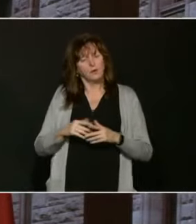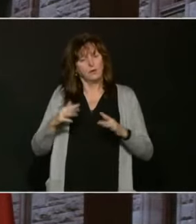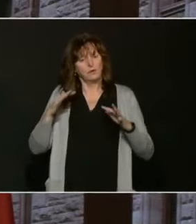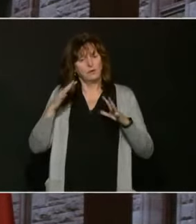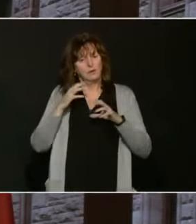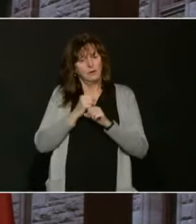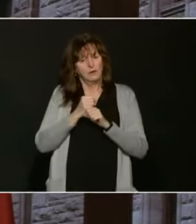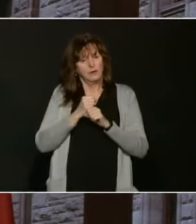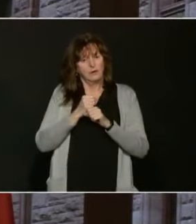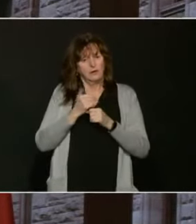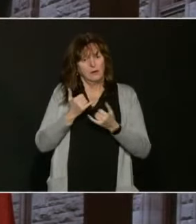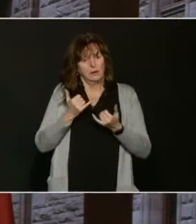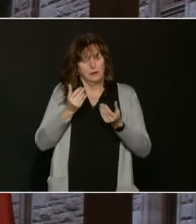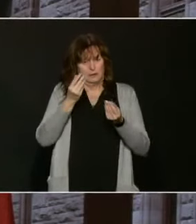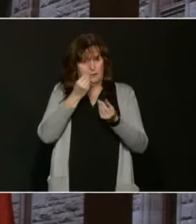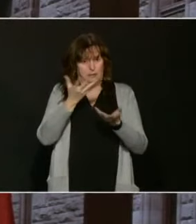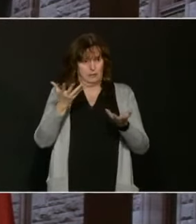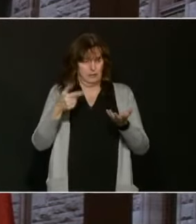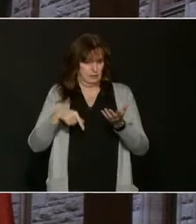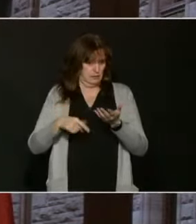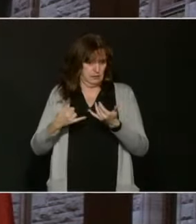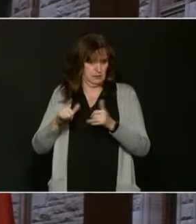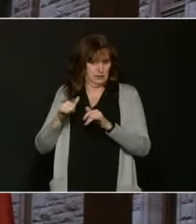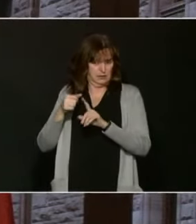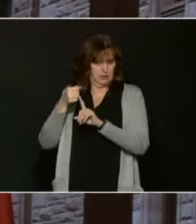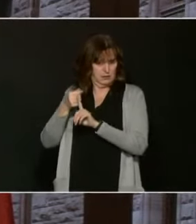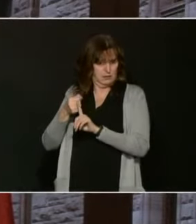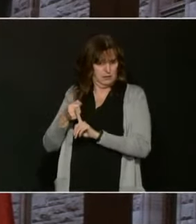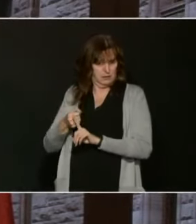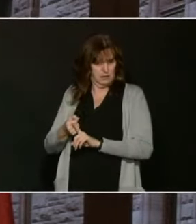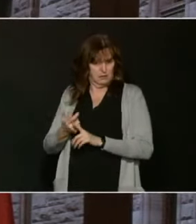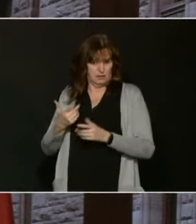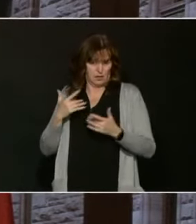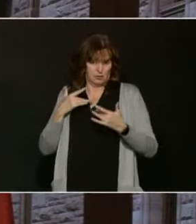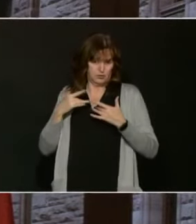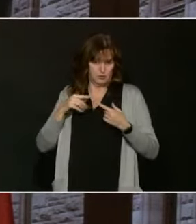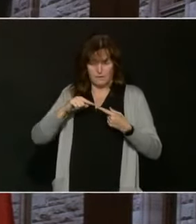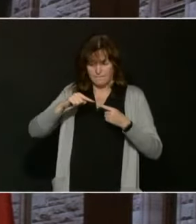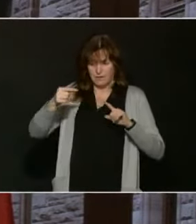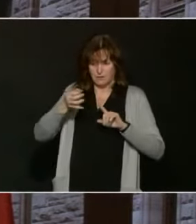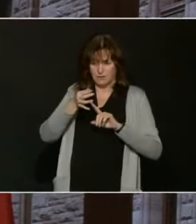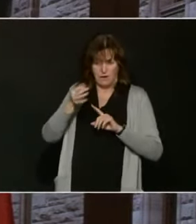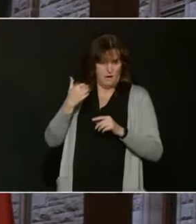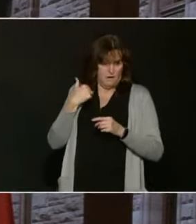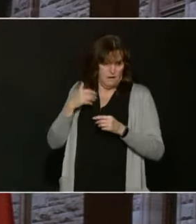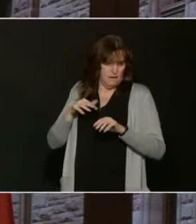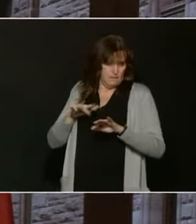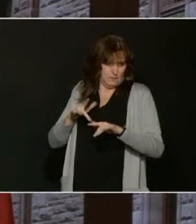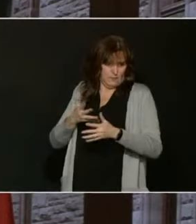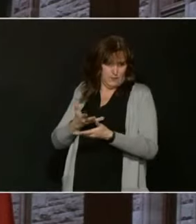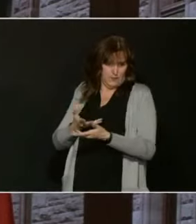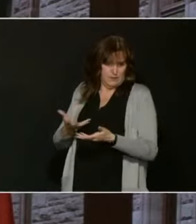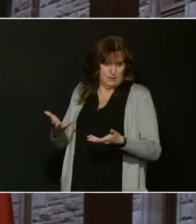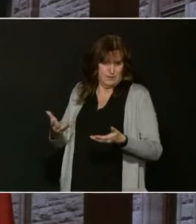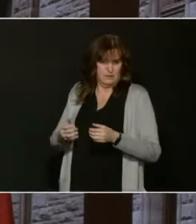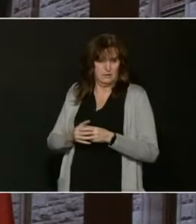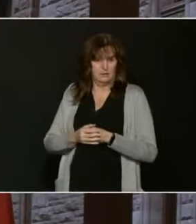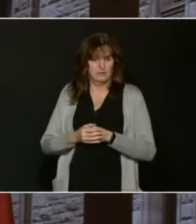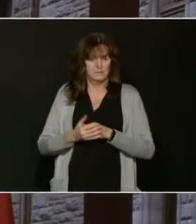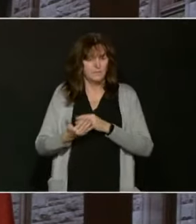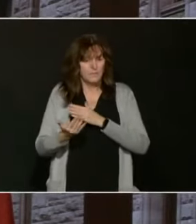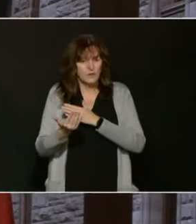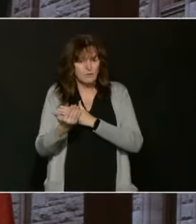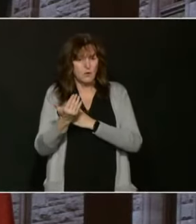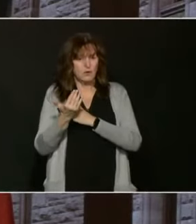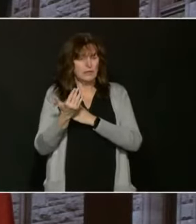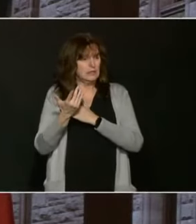there. This morning we have activated the emergency brake in the Public Health Sudbury and